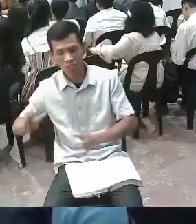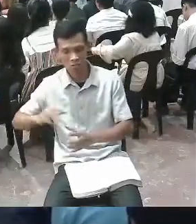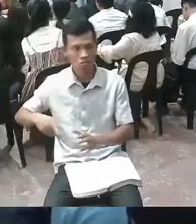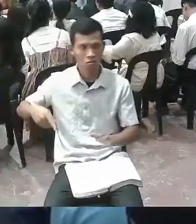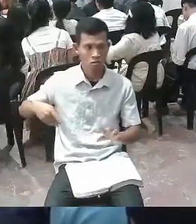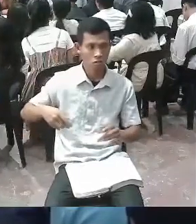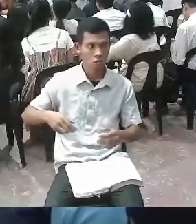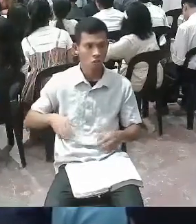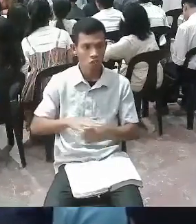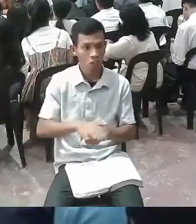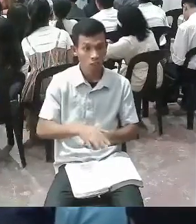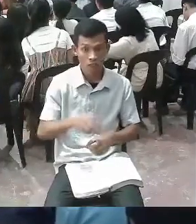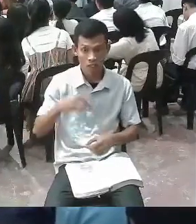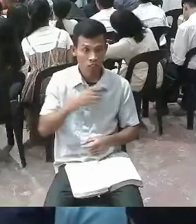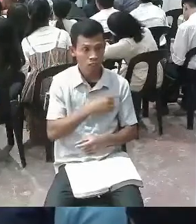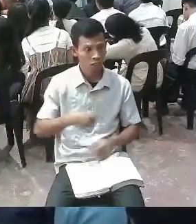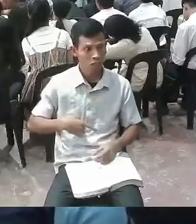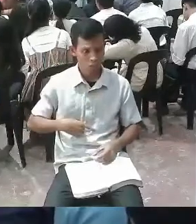King David.